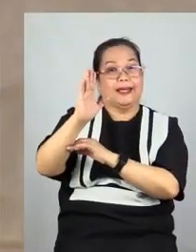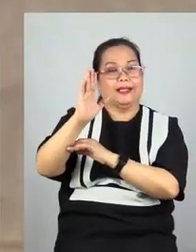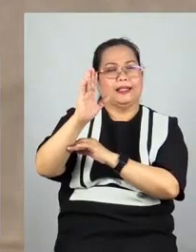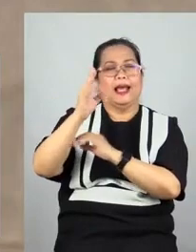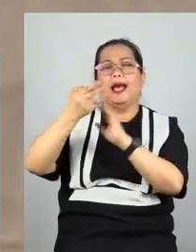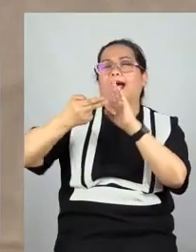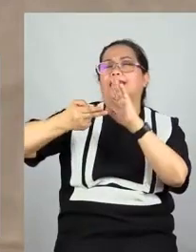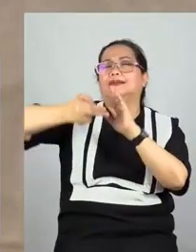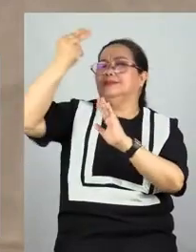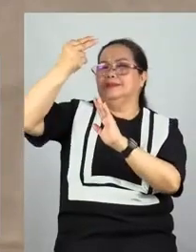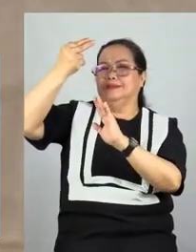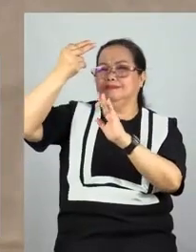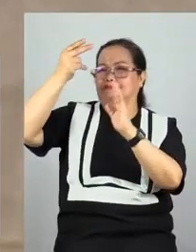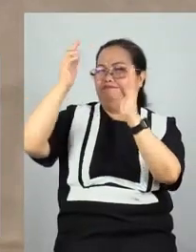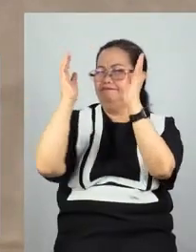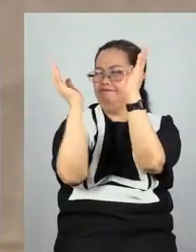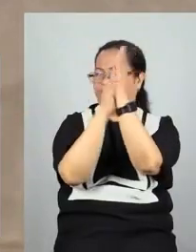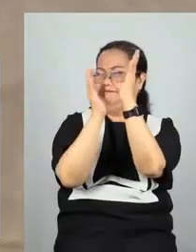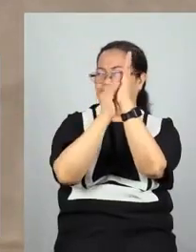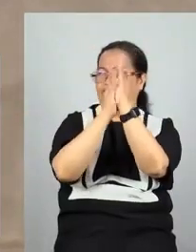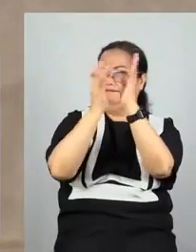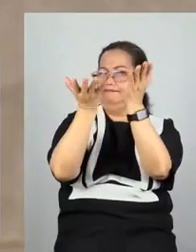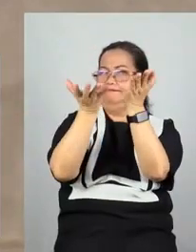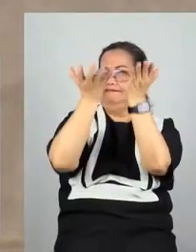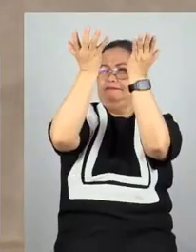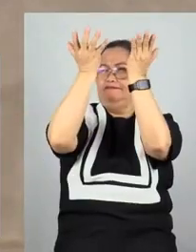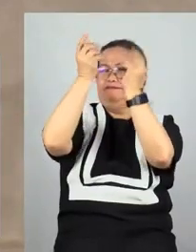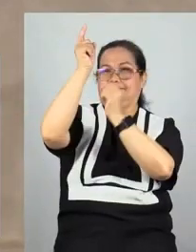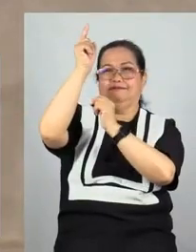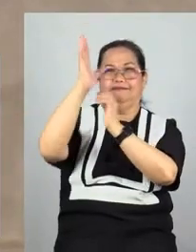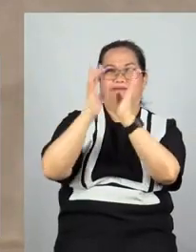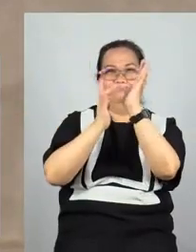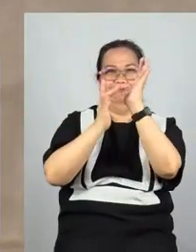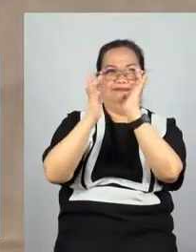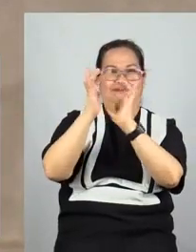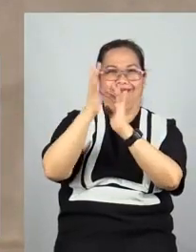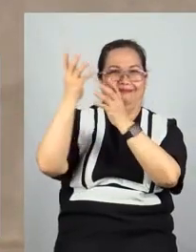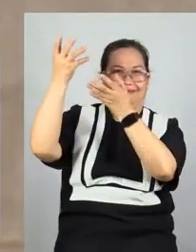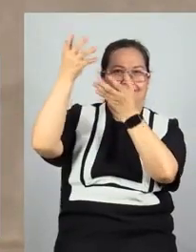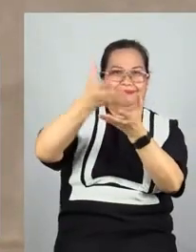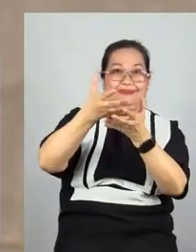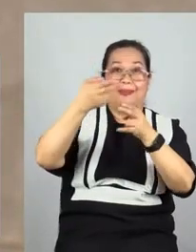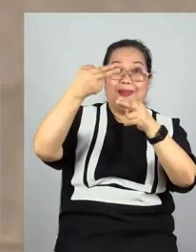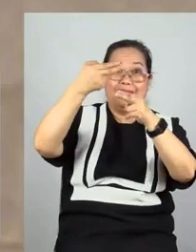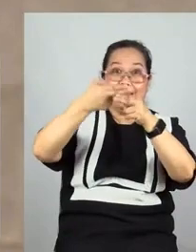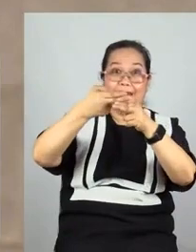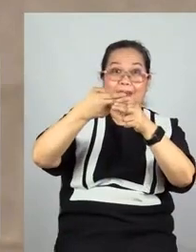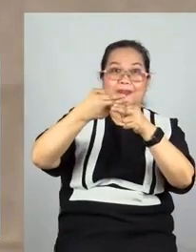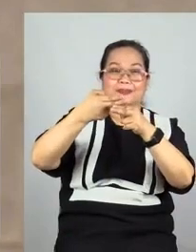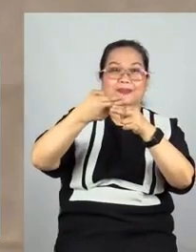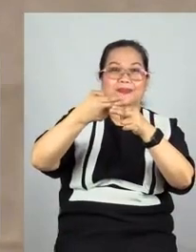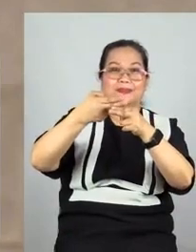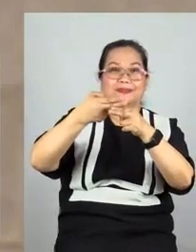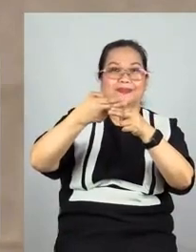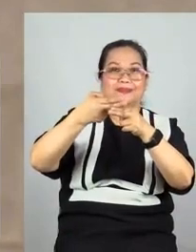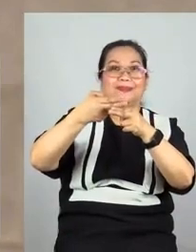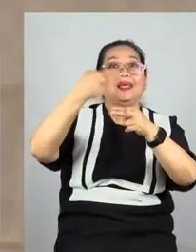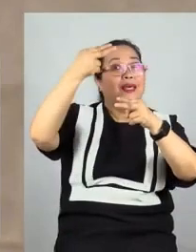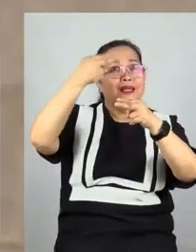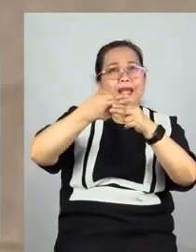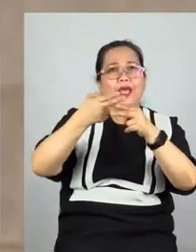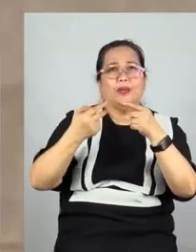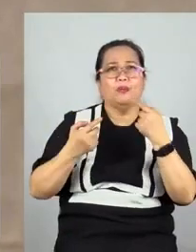highly exalted Him and bestowed Him a name. What's the